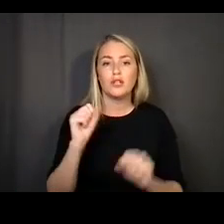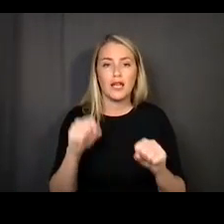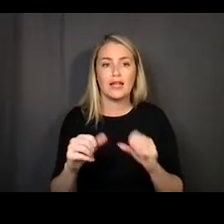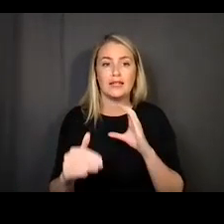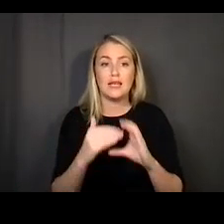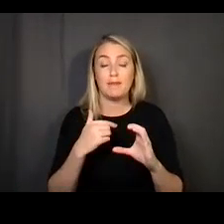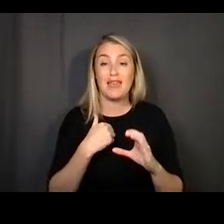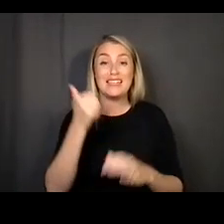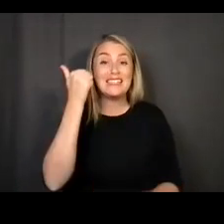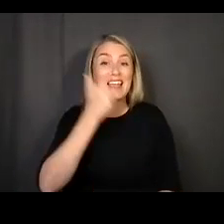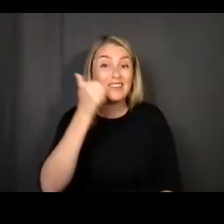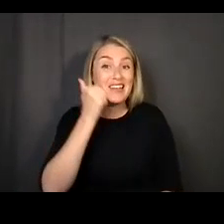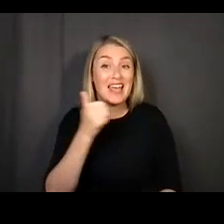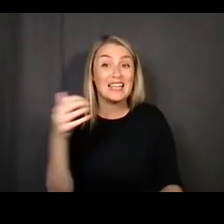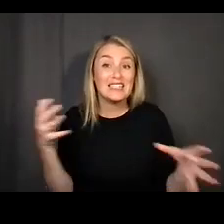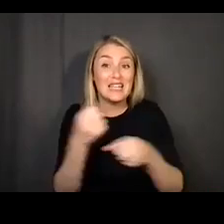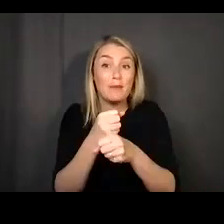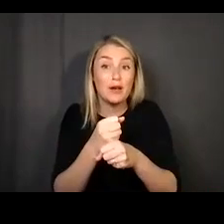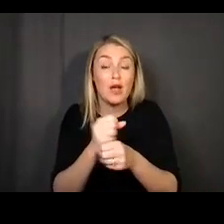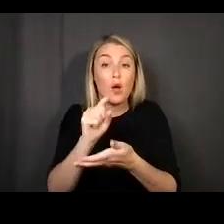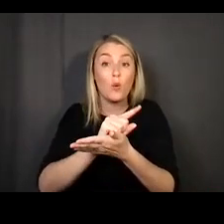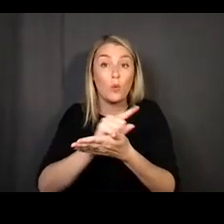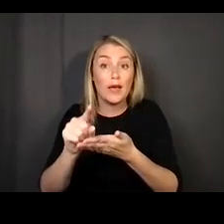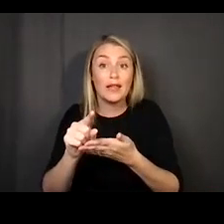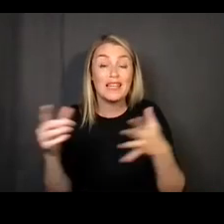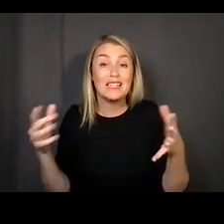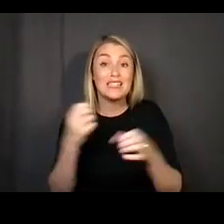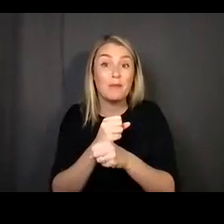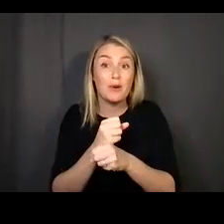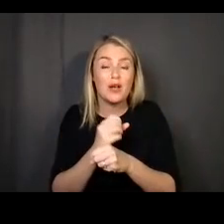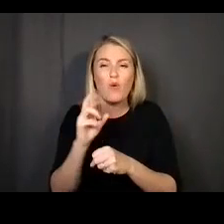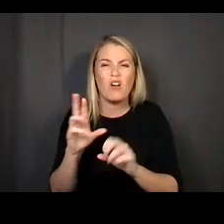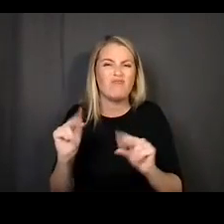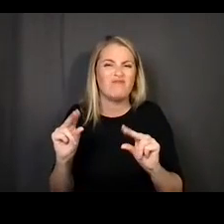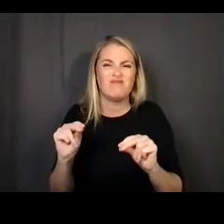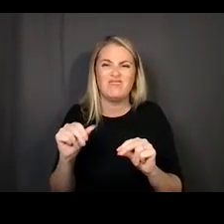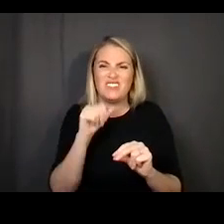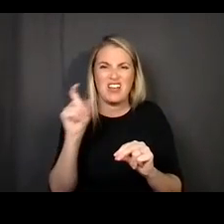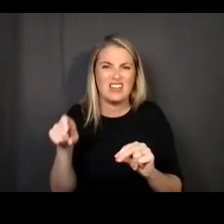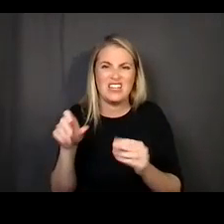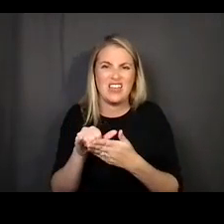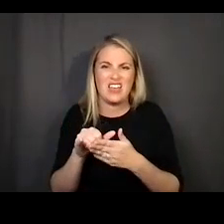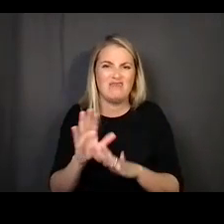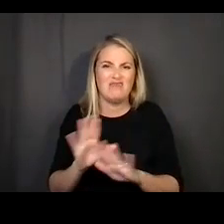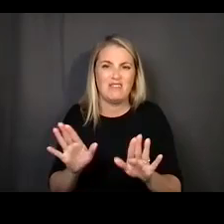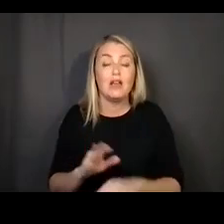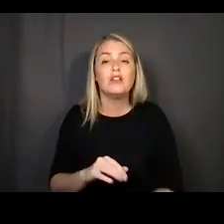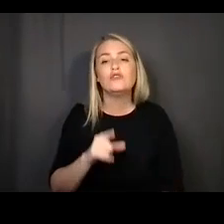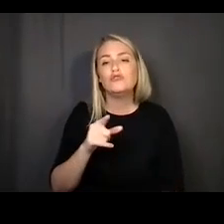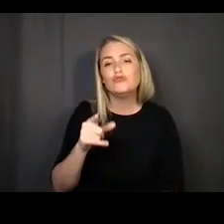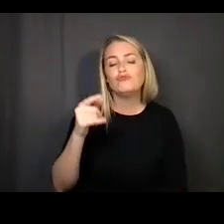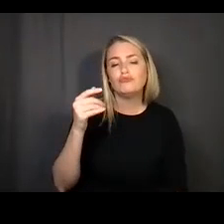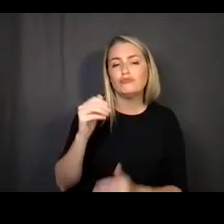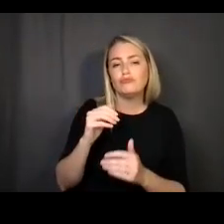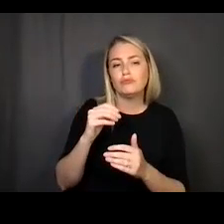send que me a ustedes weekly quieran estar al summary, tanto or de esto. yeah, I don't need to know about that. So you'll be the best judge about how you need Pero to